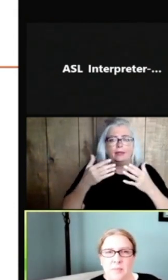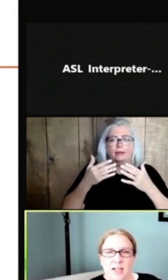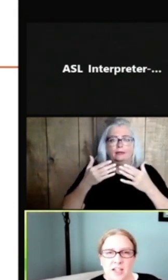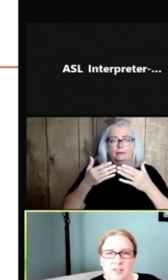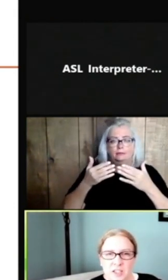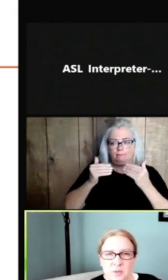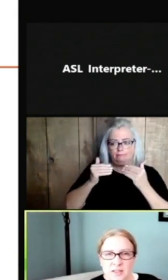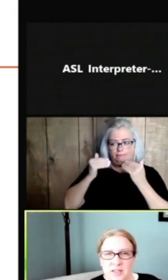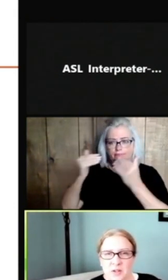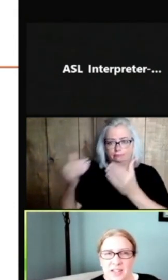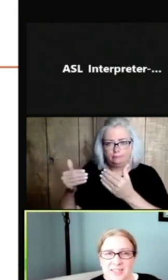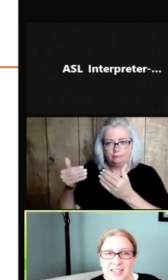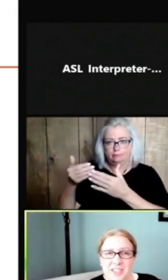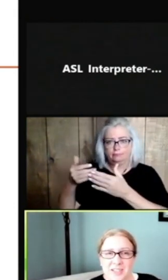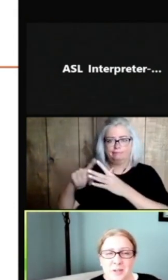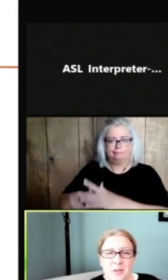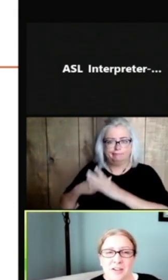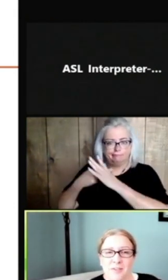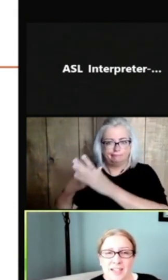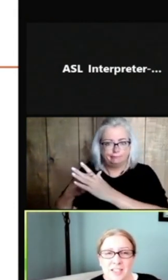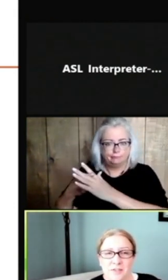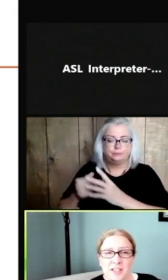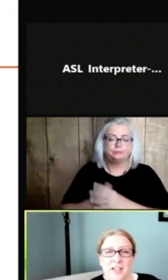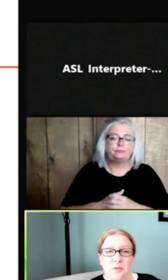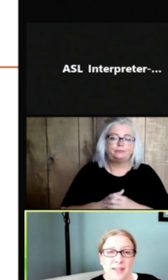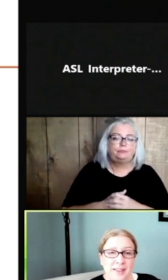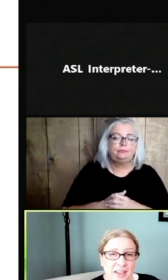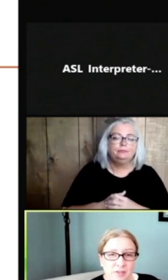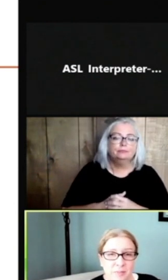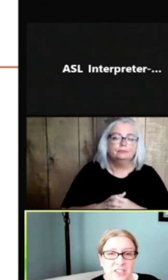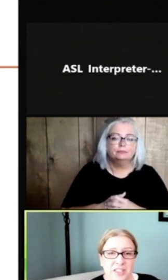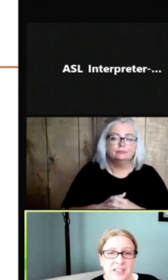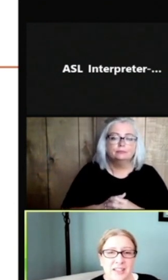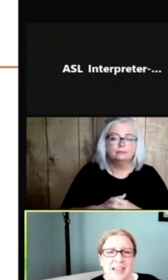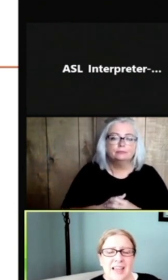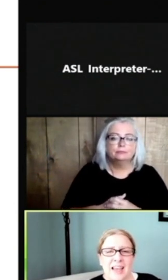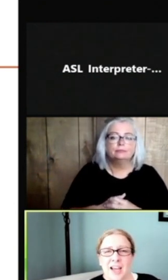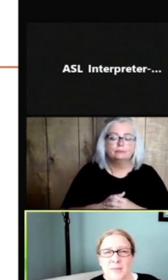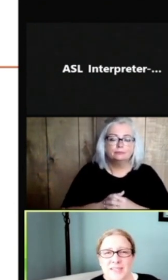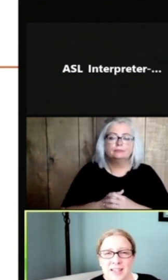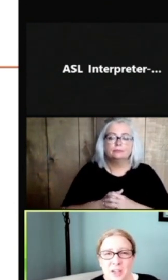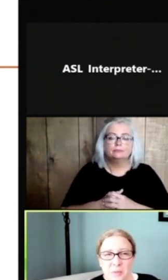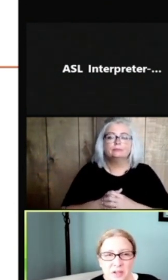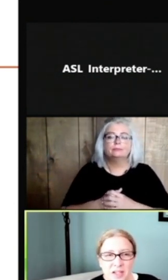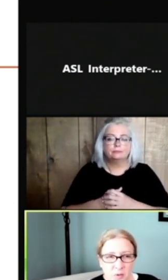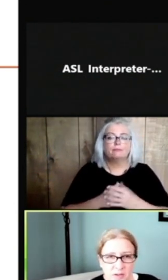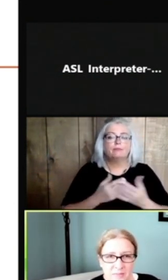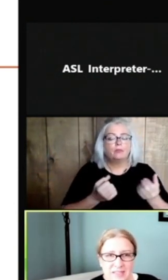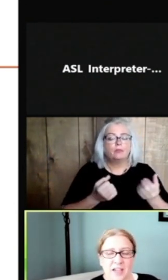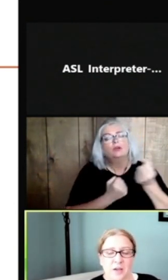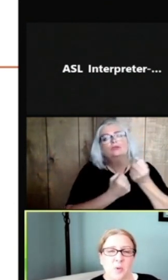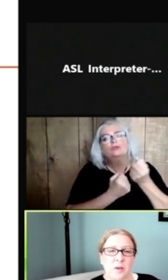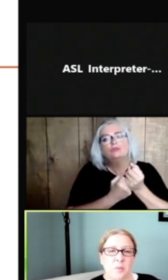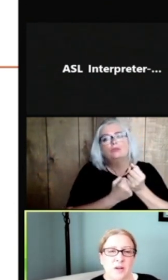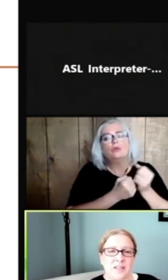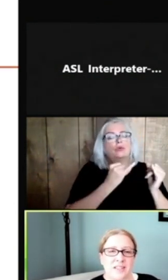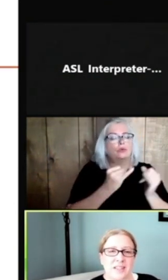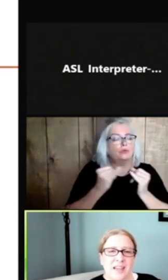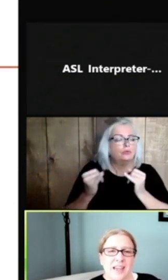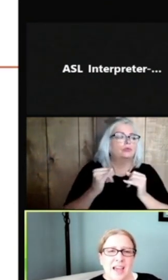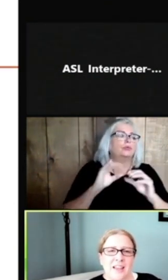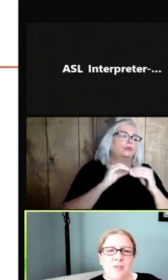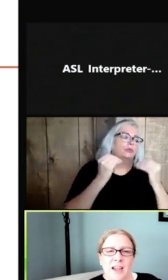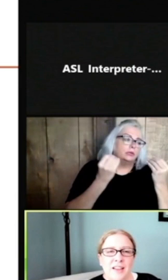trusted BIPOC individuals and organizations who can effectively relay information and help set community norms will be